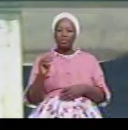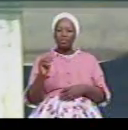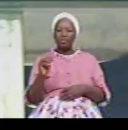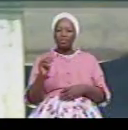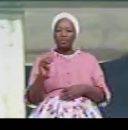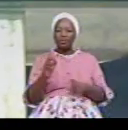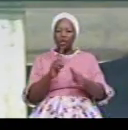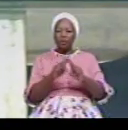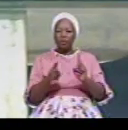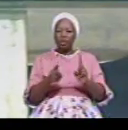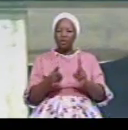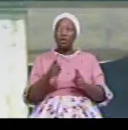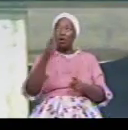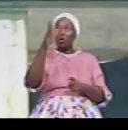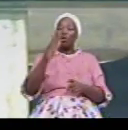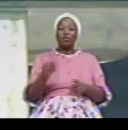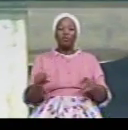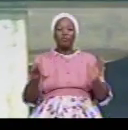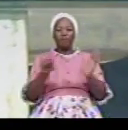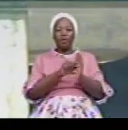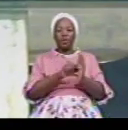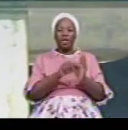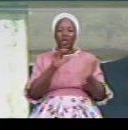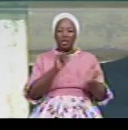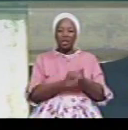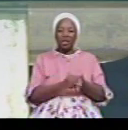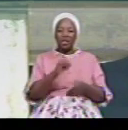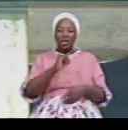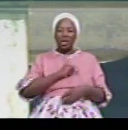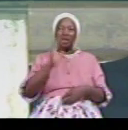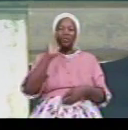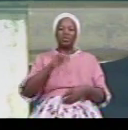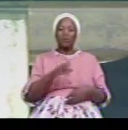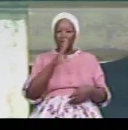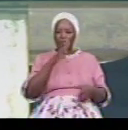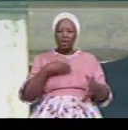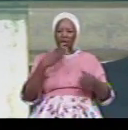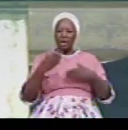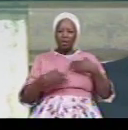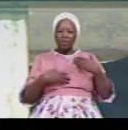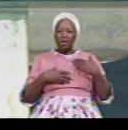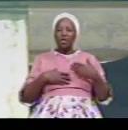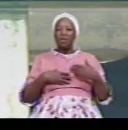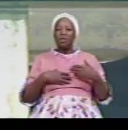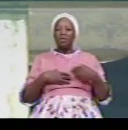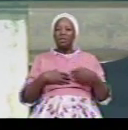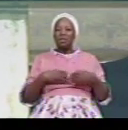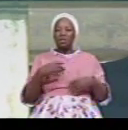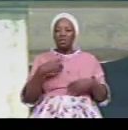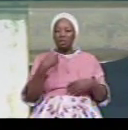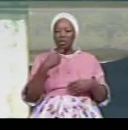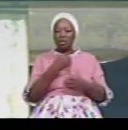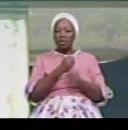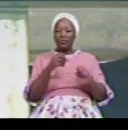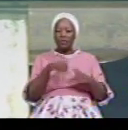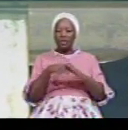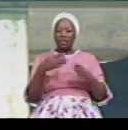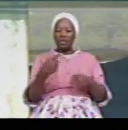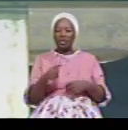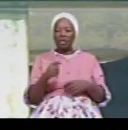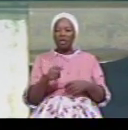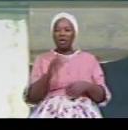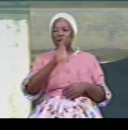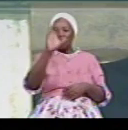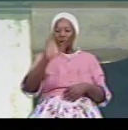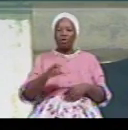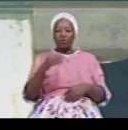God forbid that I should glory, save in the cross of our Lord Jesus